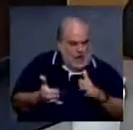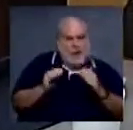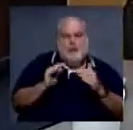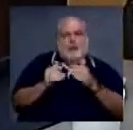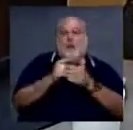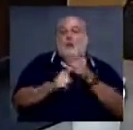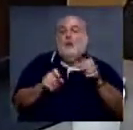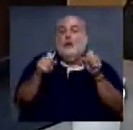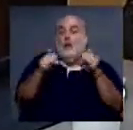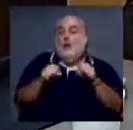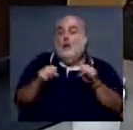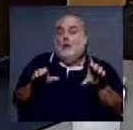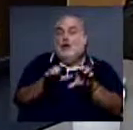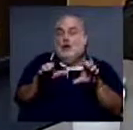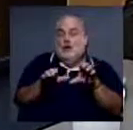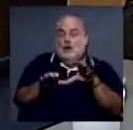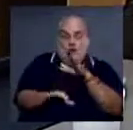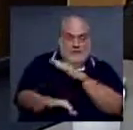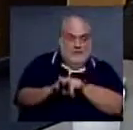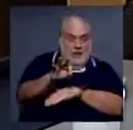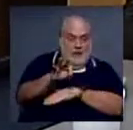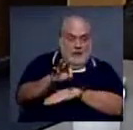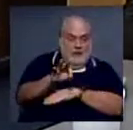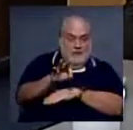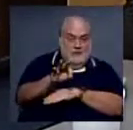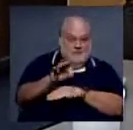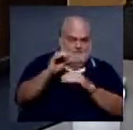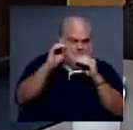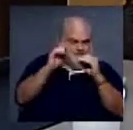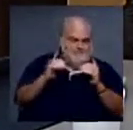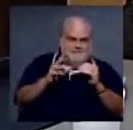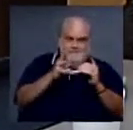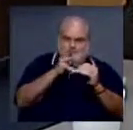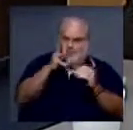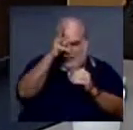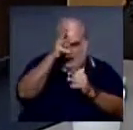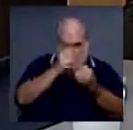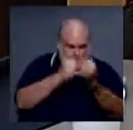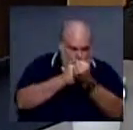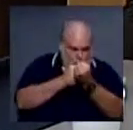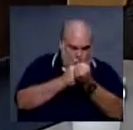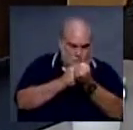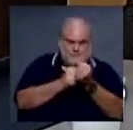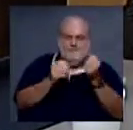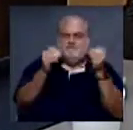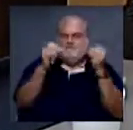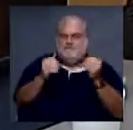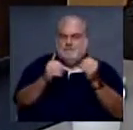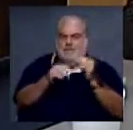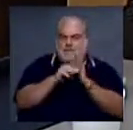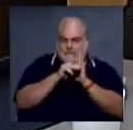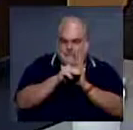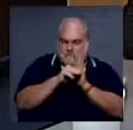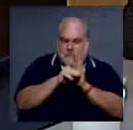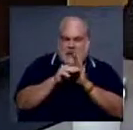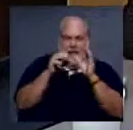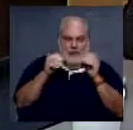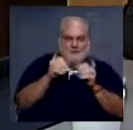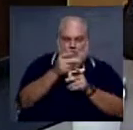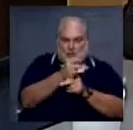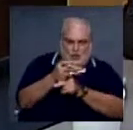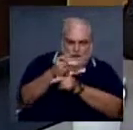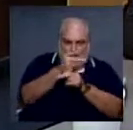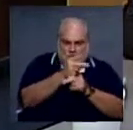I think what you're going to probably find is there's a lack of parental support, there's a lack of supervision, there's a